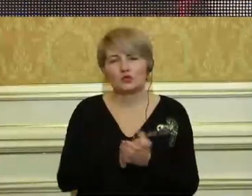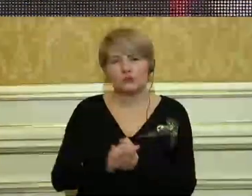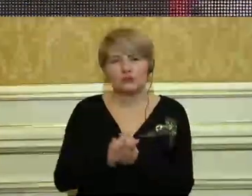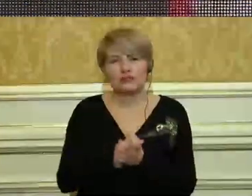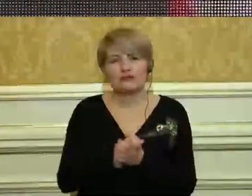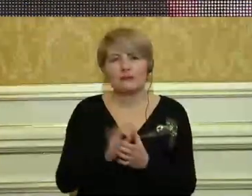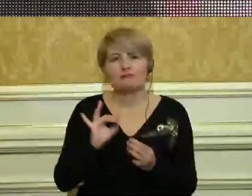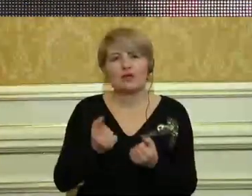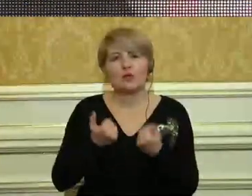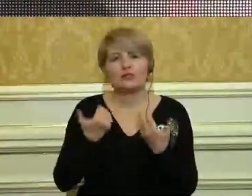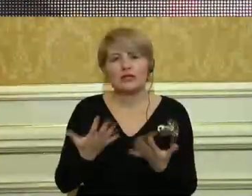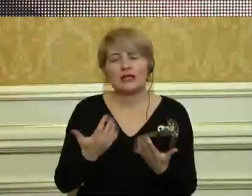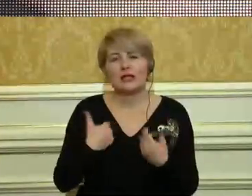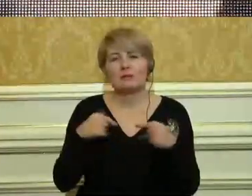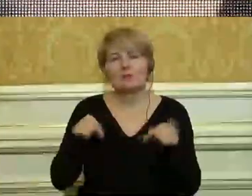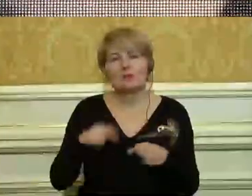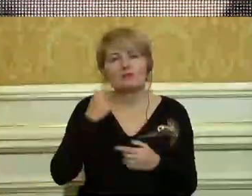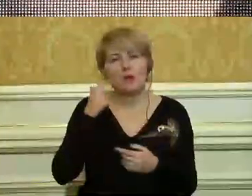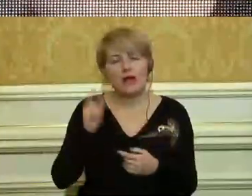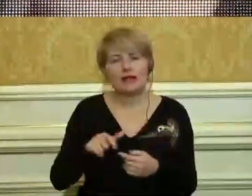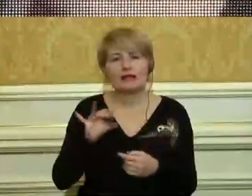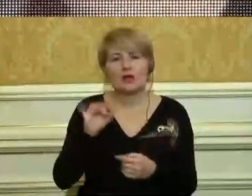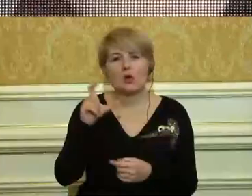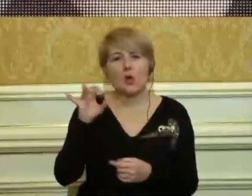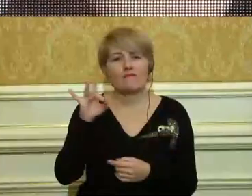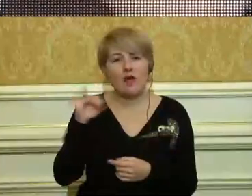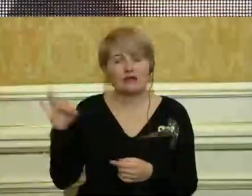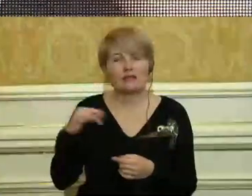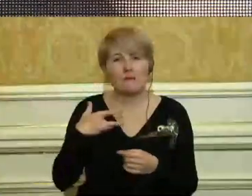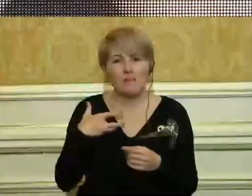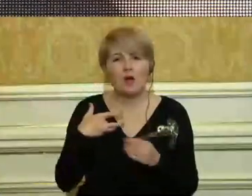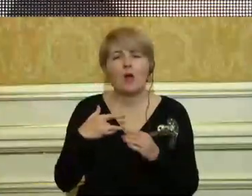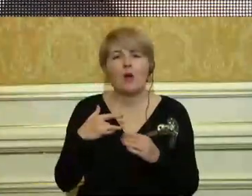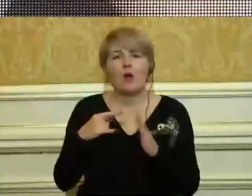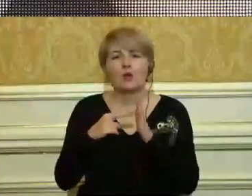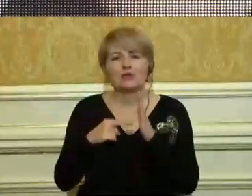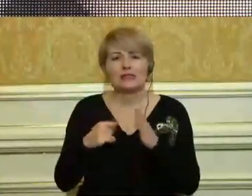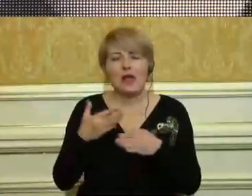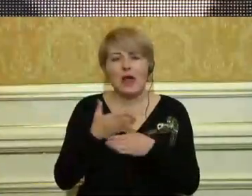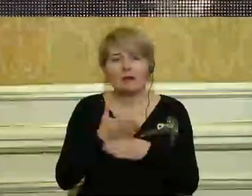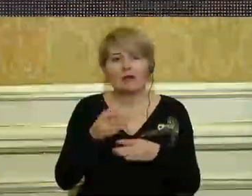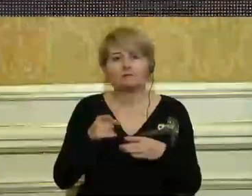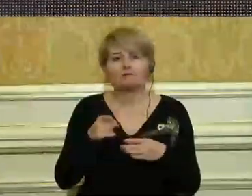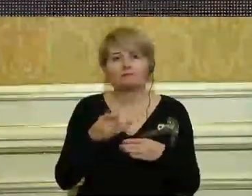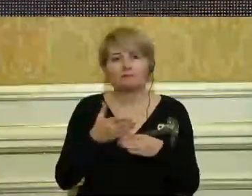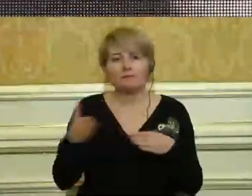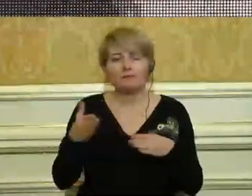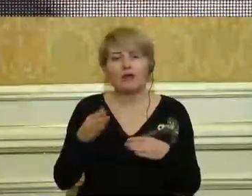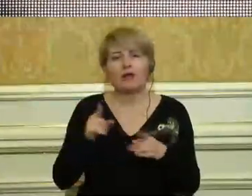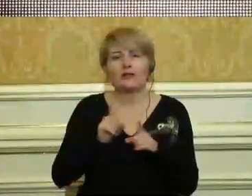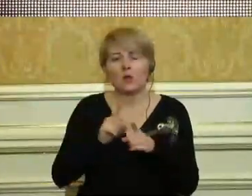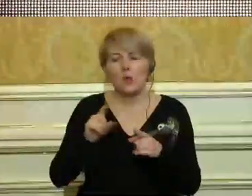we in Ukraine and Croatia, we share not only the geographical kind of Central and Eastern